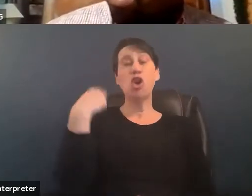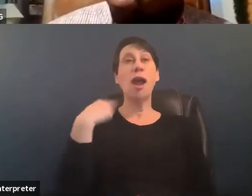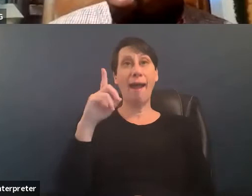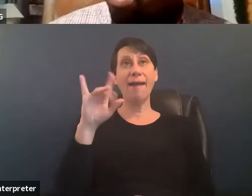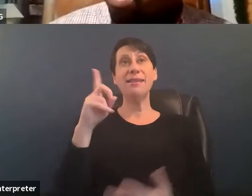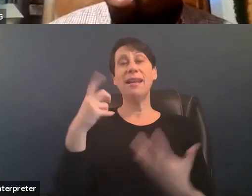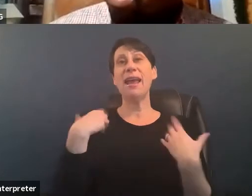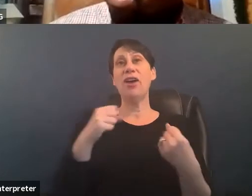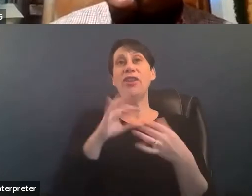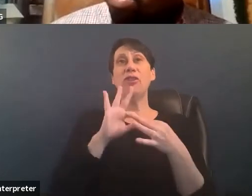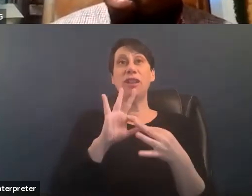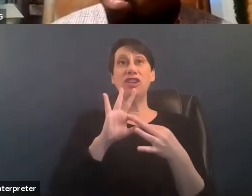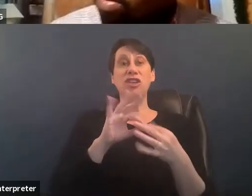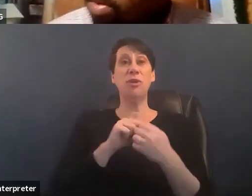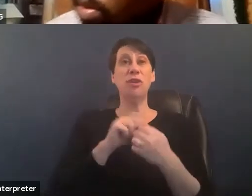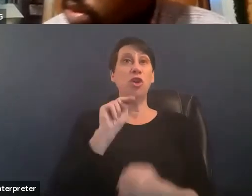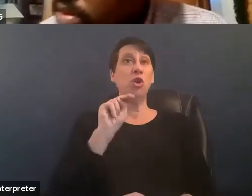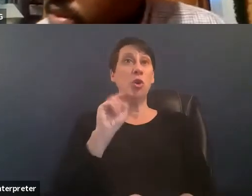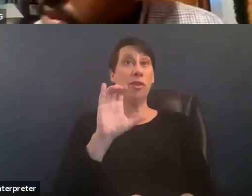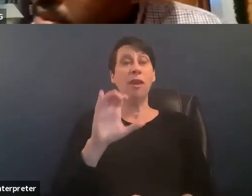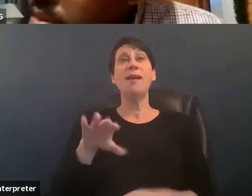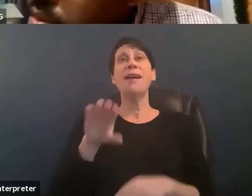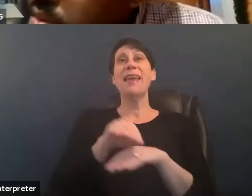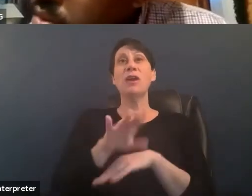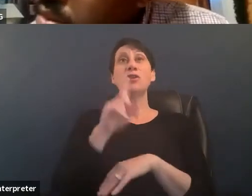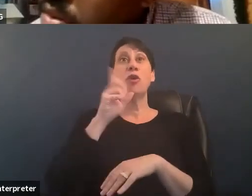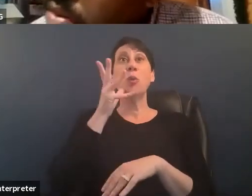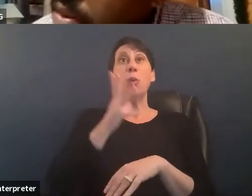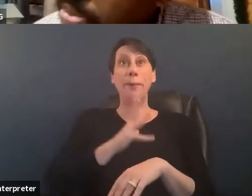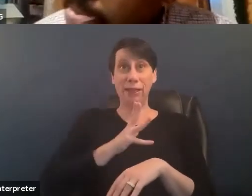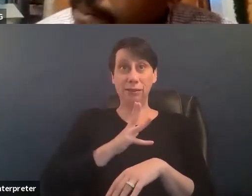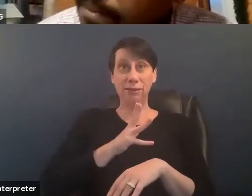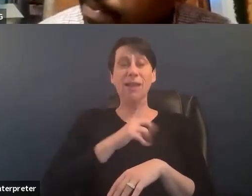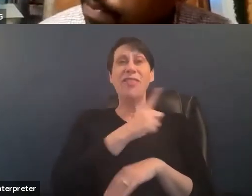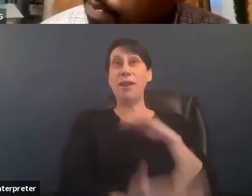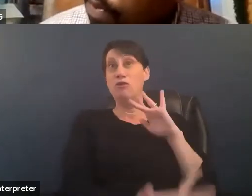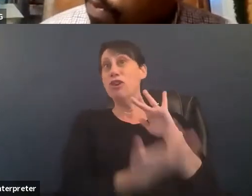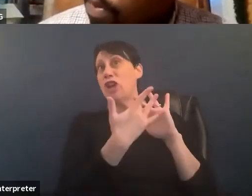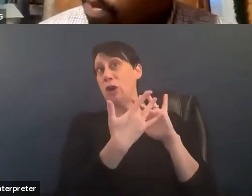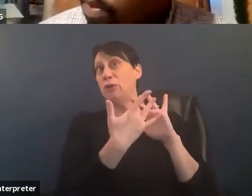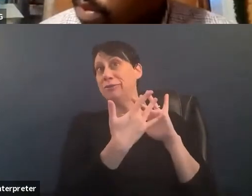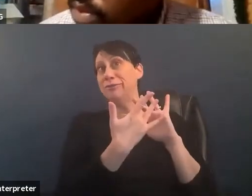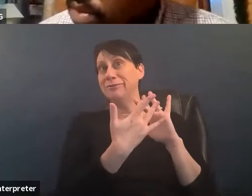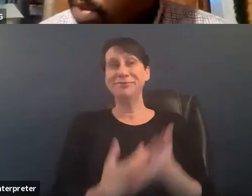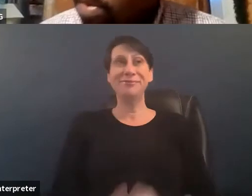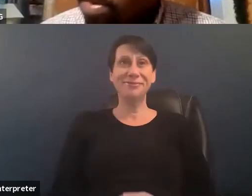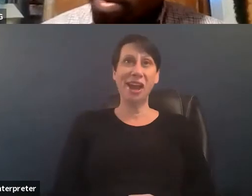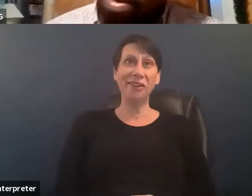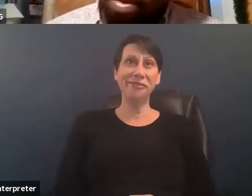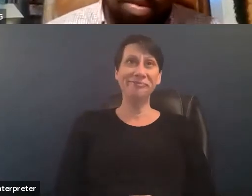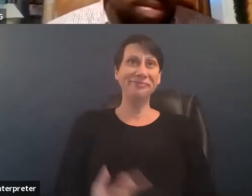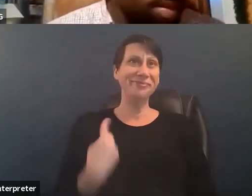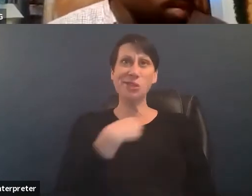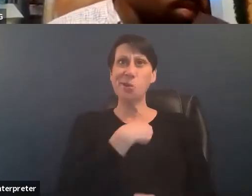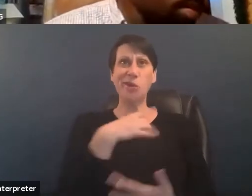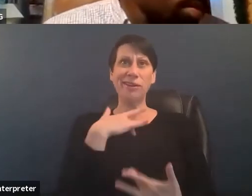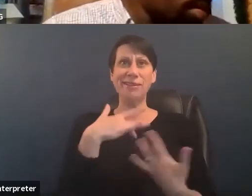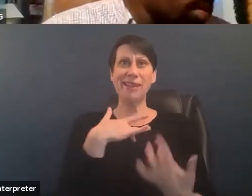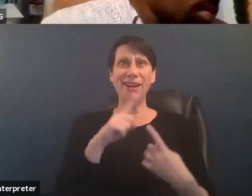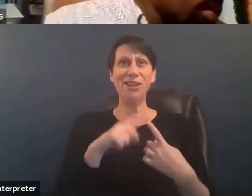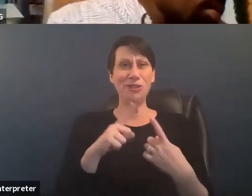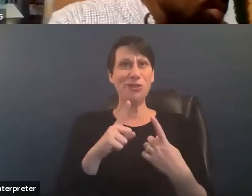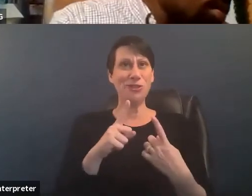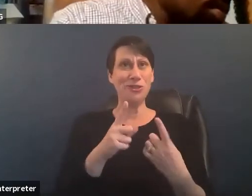with North Carolina Council for Women. Also, they reached out and wanted that programming. So we were super excited to deliver